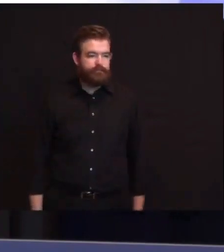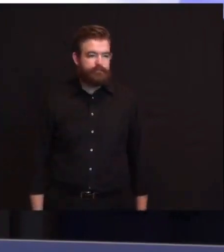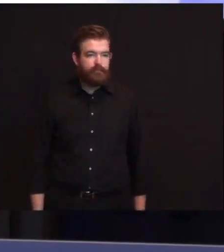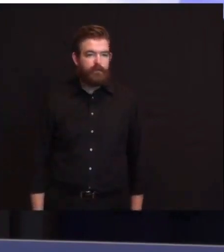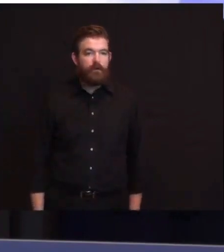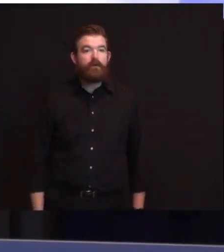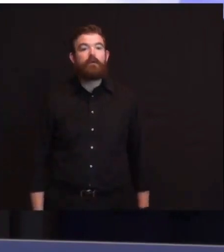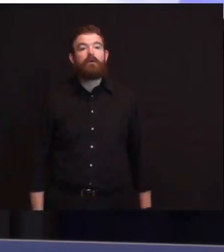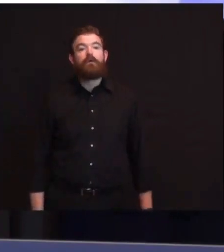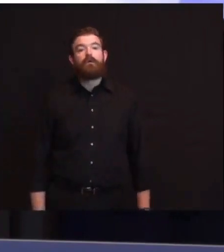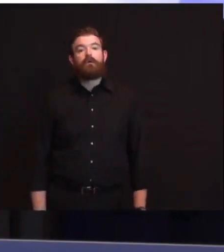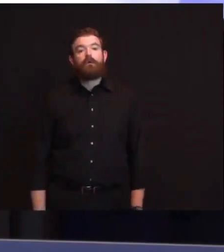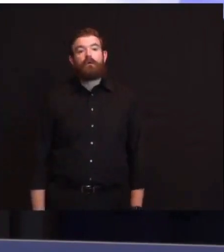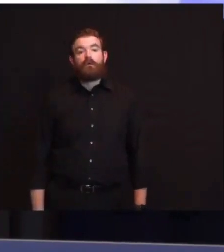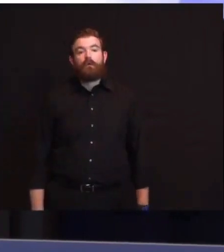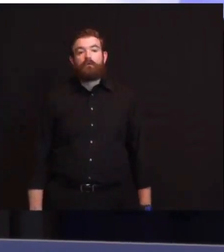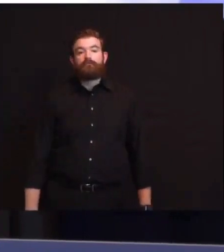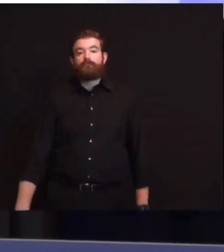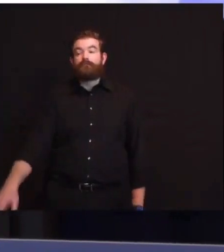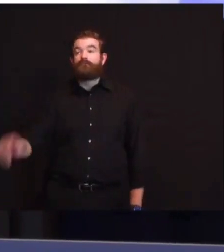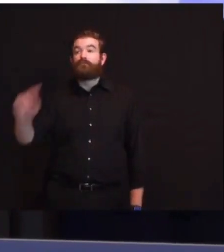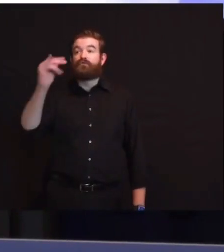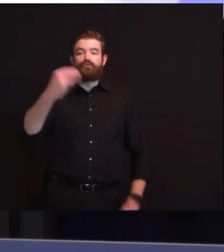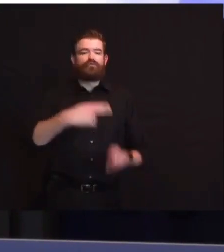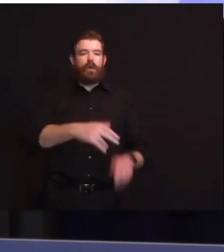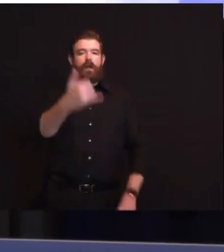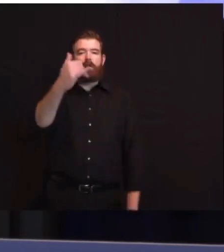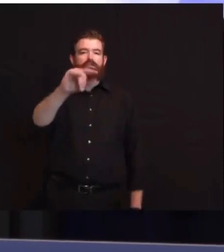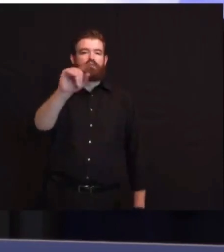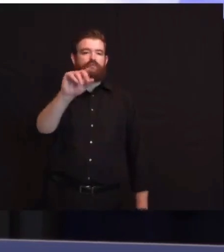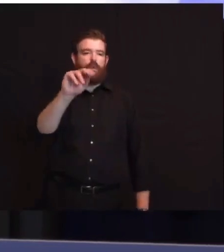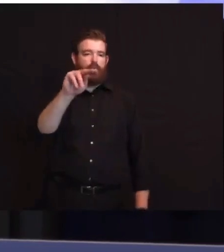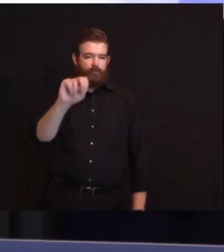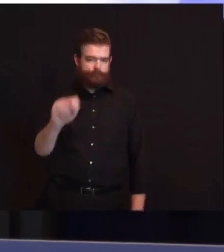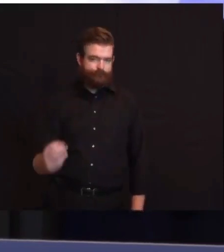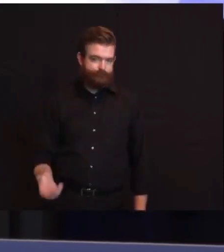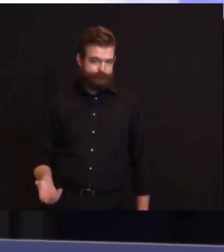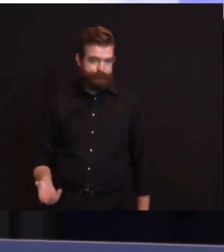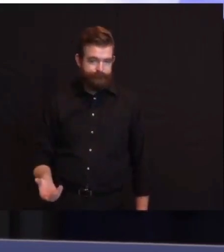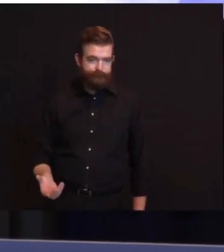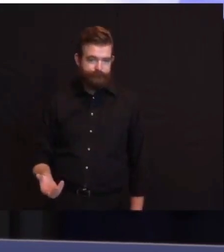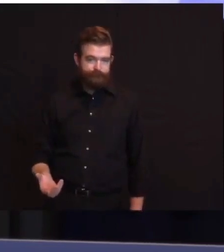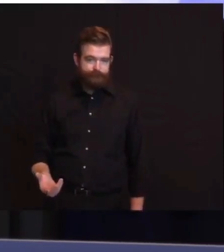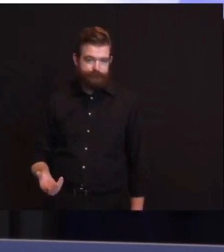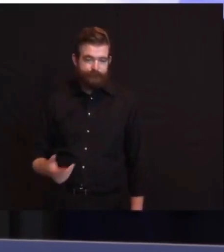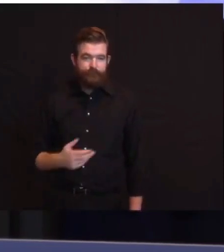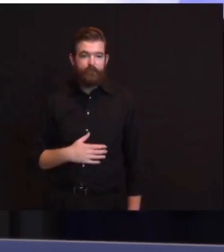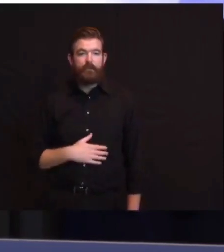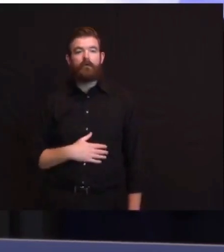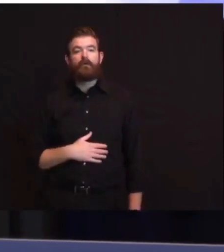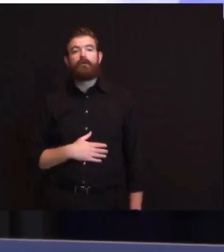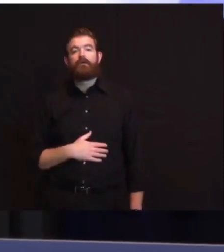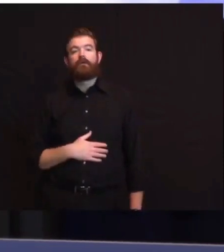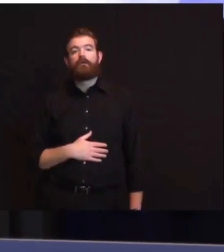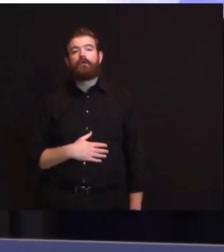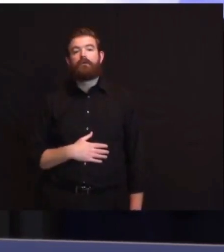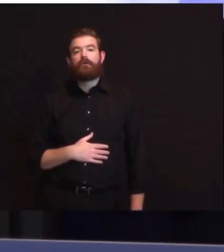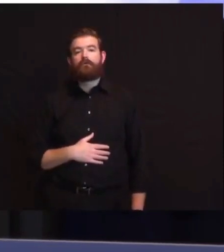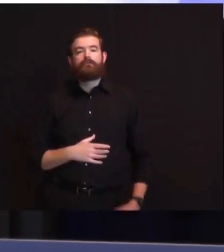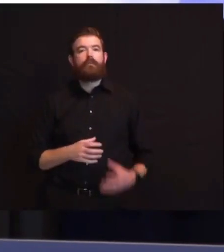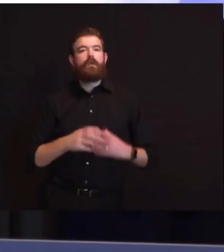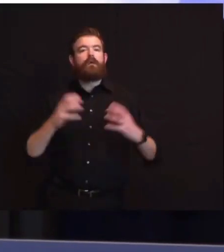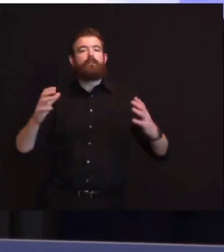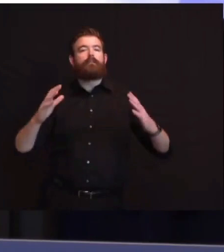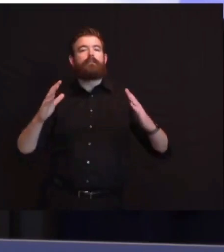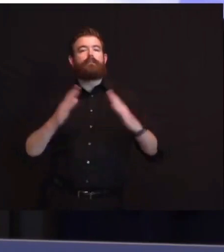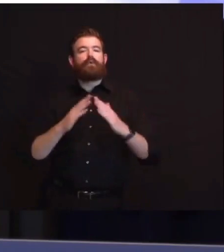zone. That just reminds us that there's wide scale community spread. So we're going to be a little bit more